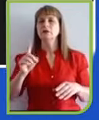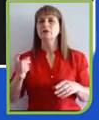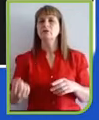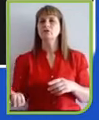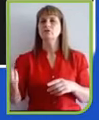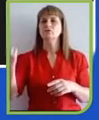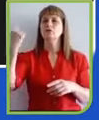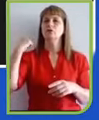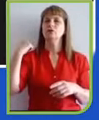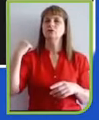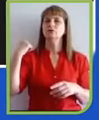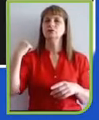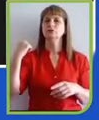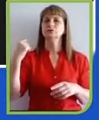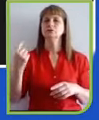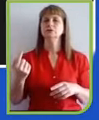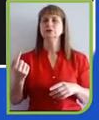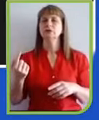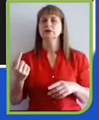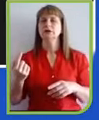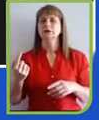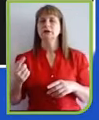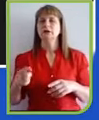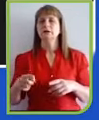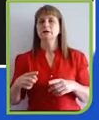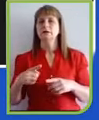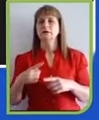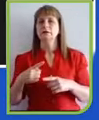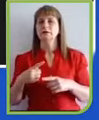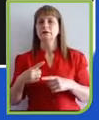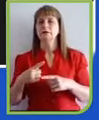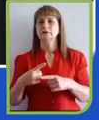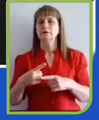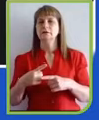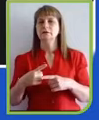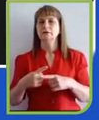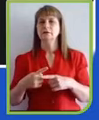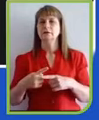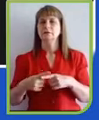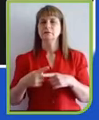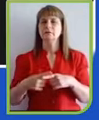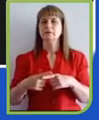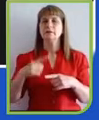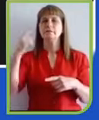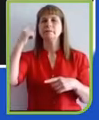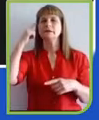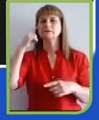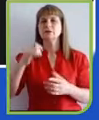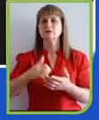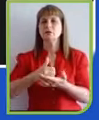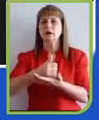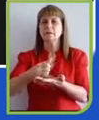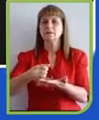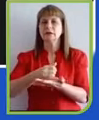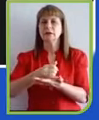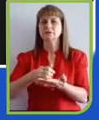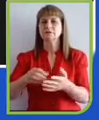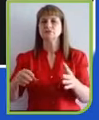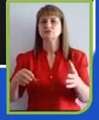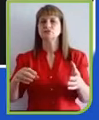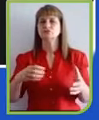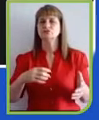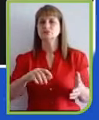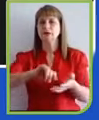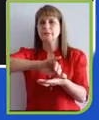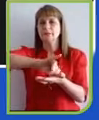Global and the movement Redefine the Capitalism of the Sistema B, are two great movements today globally, which